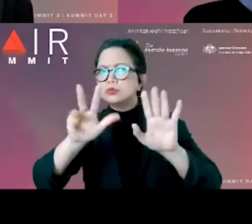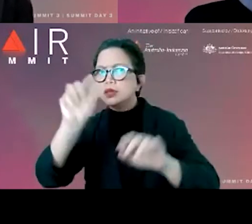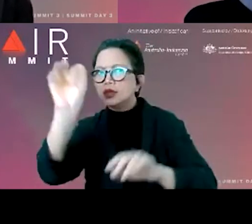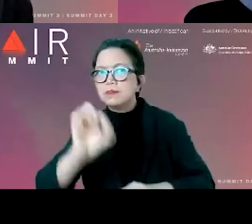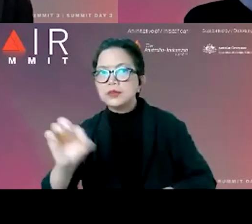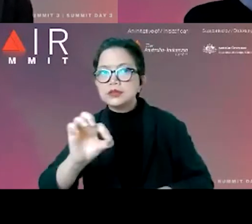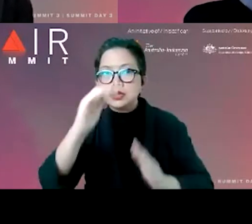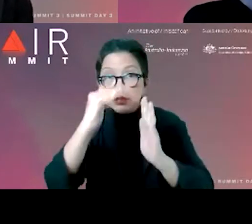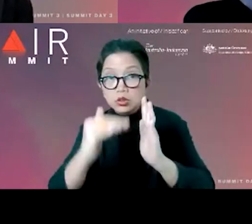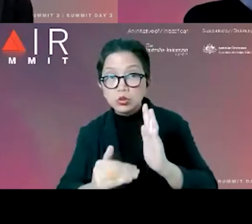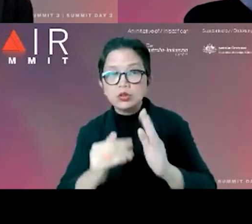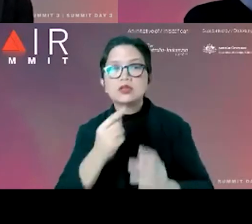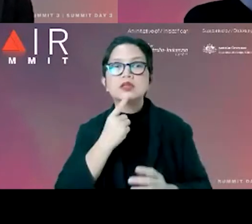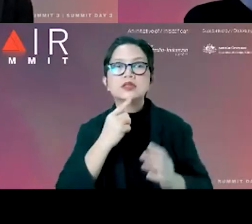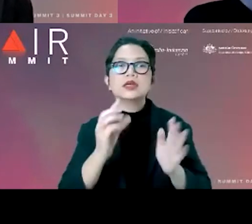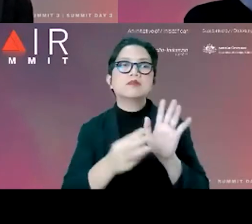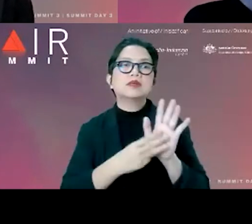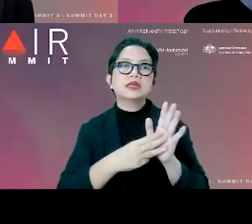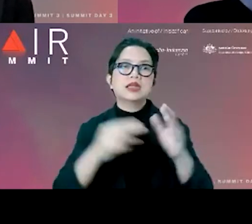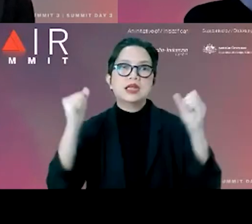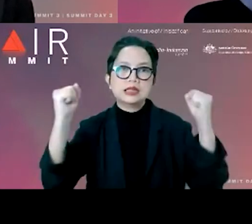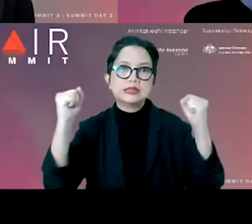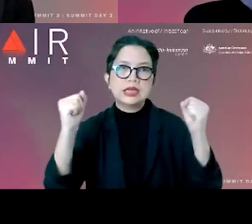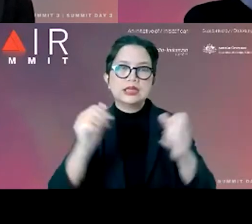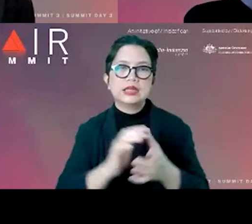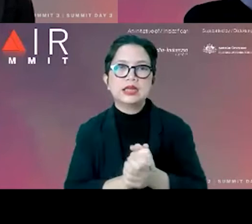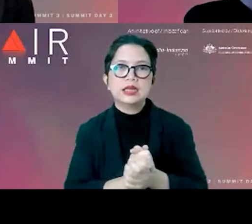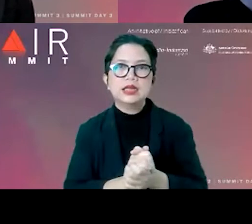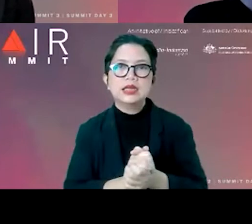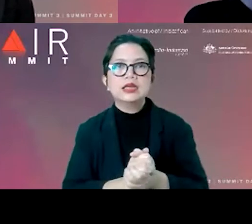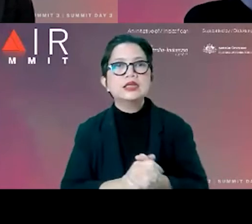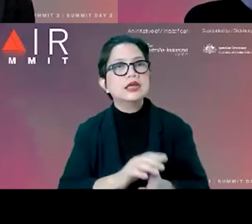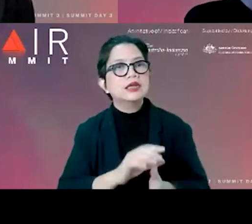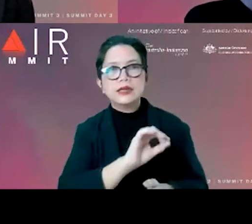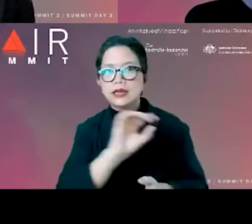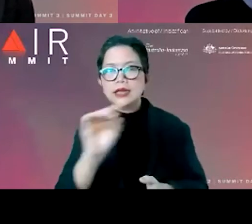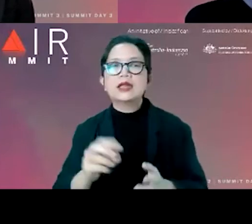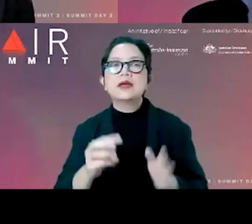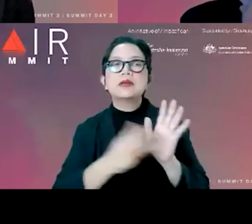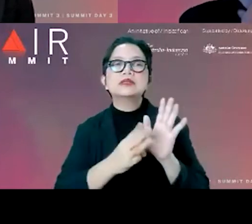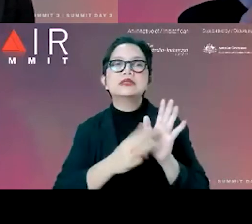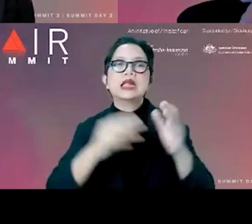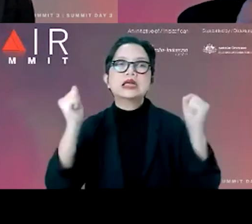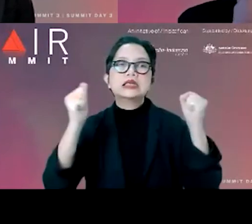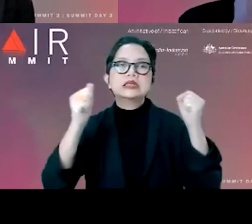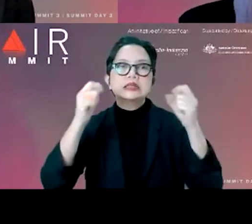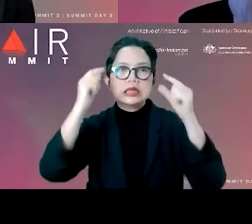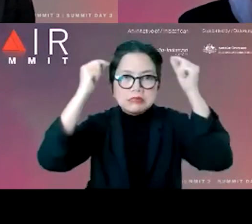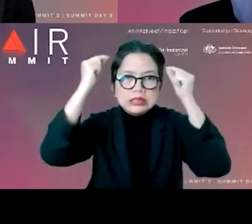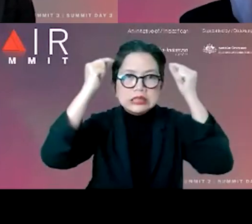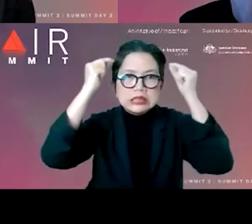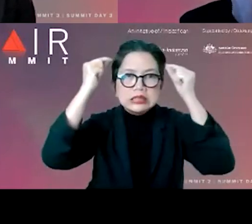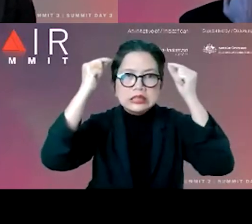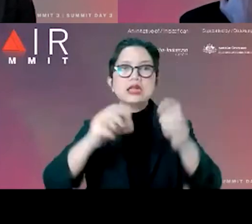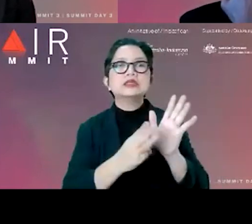health issues as well as their physical health issues. In Indonesia, they've actually restarted some of